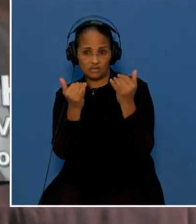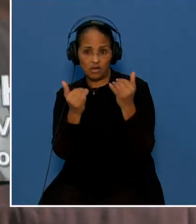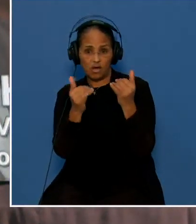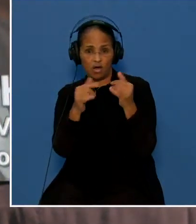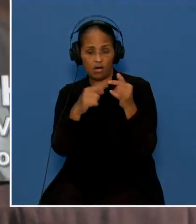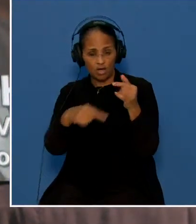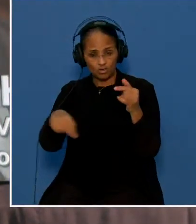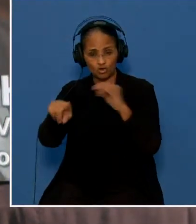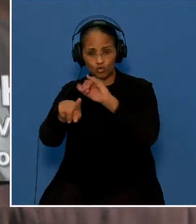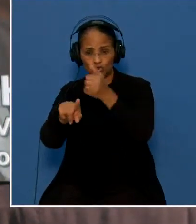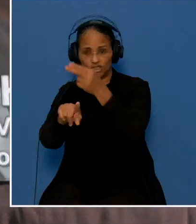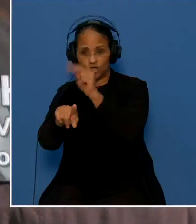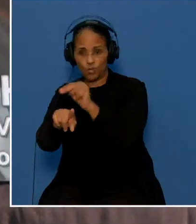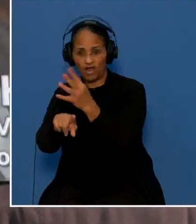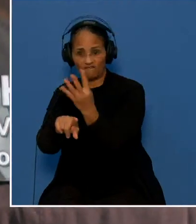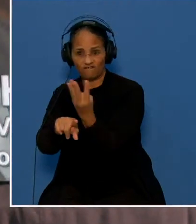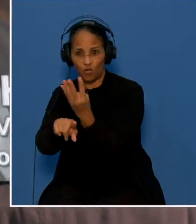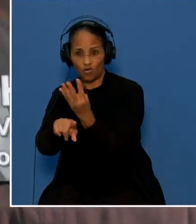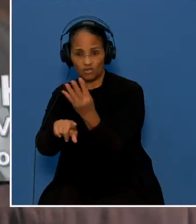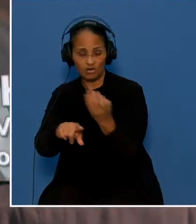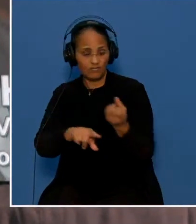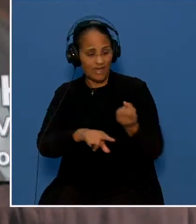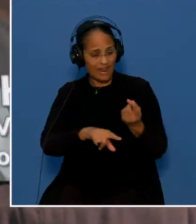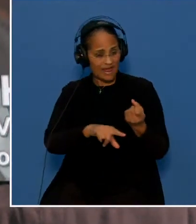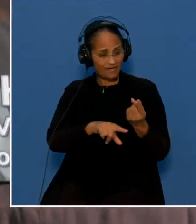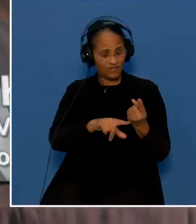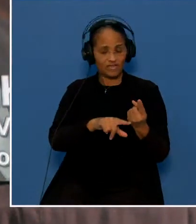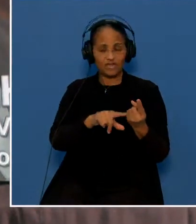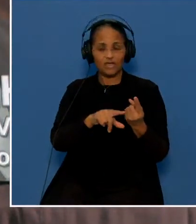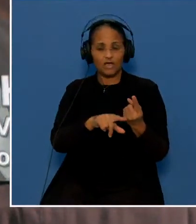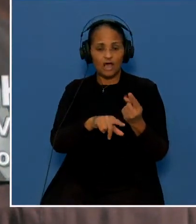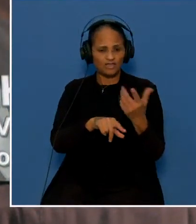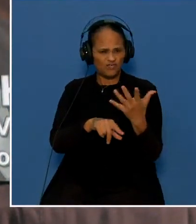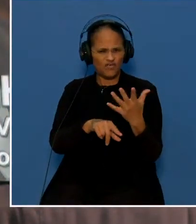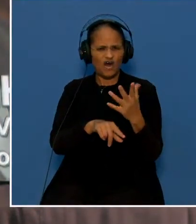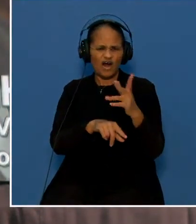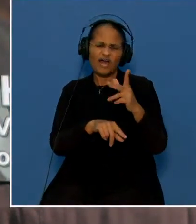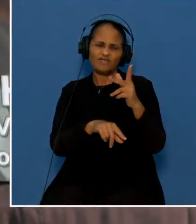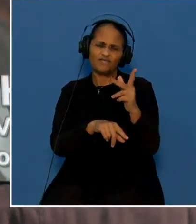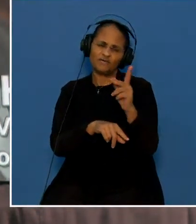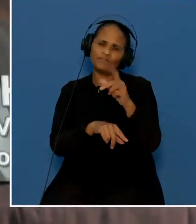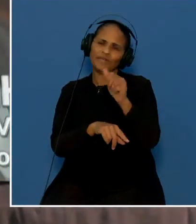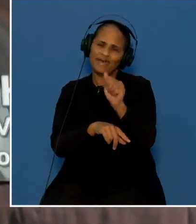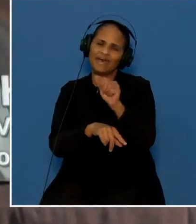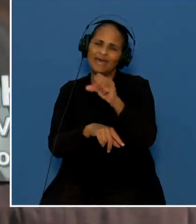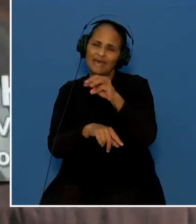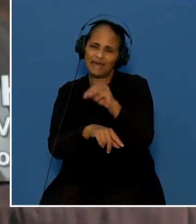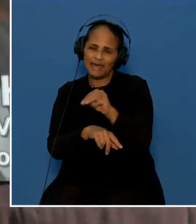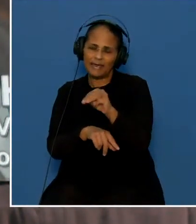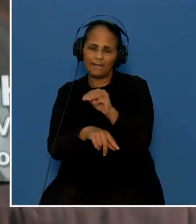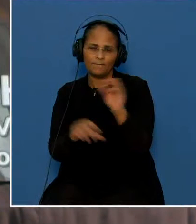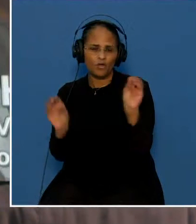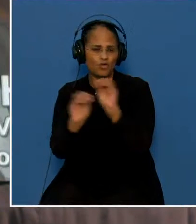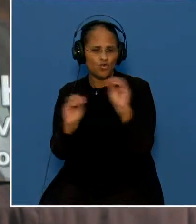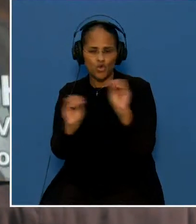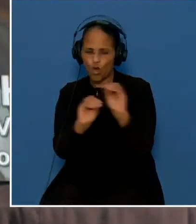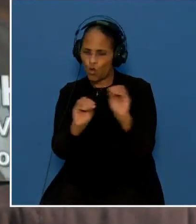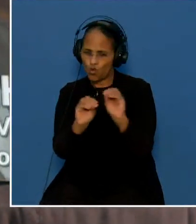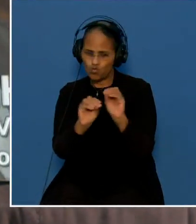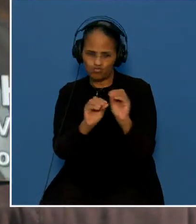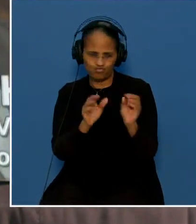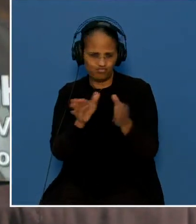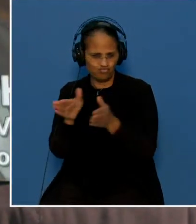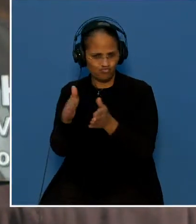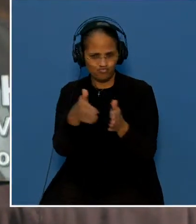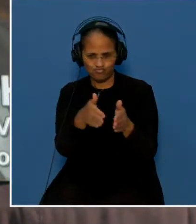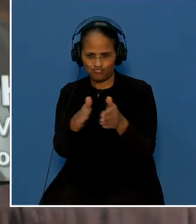between 11 p.m. and 5 a.m., no one should be on our roads or out and about unless you